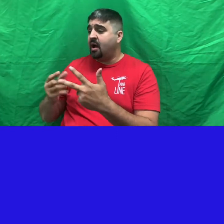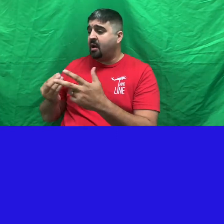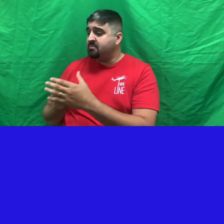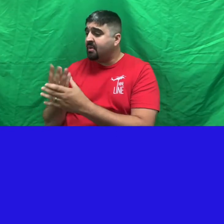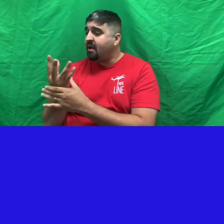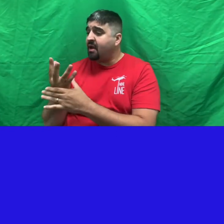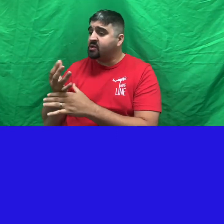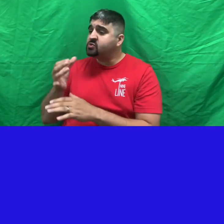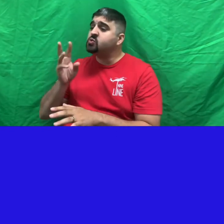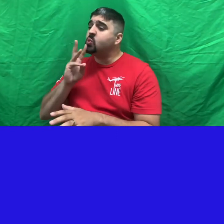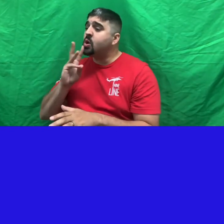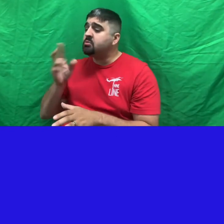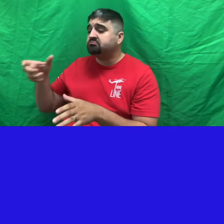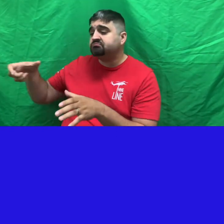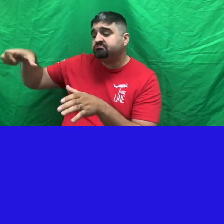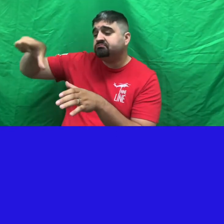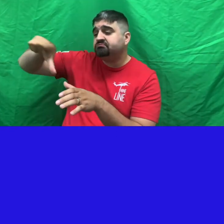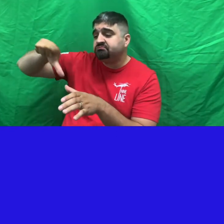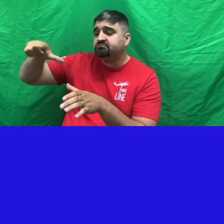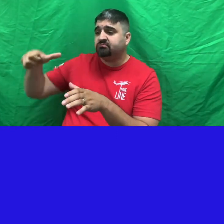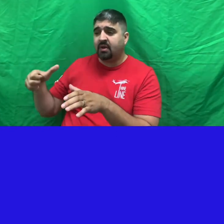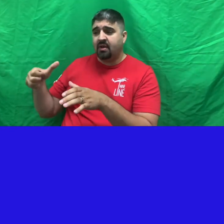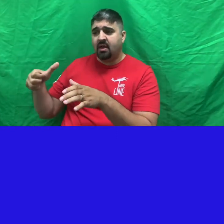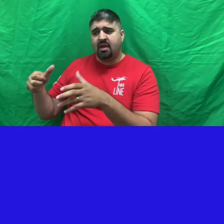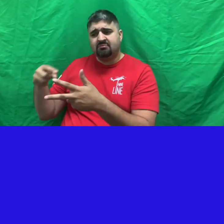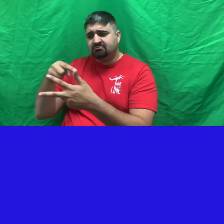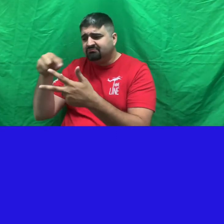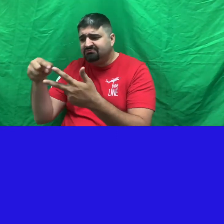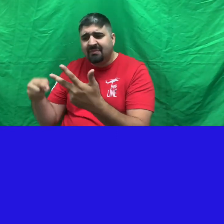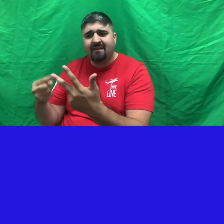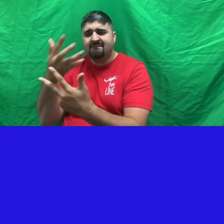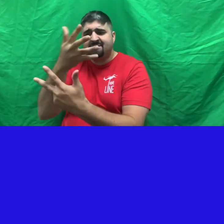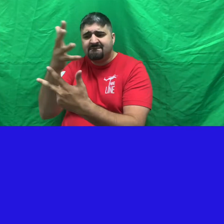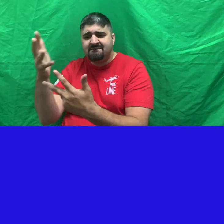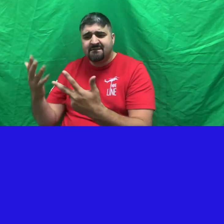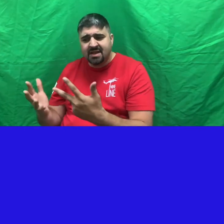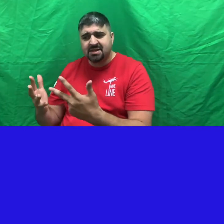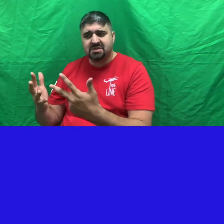now, then I will not have to do it tomorrow, will I?